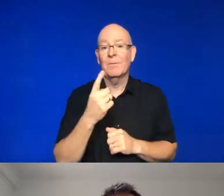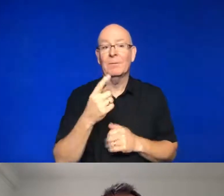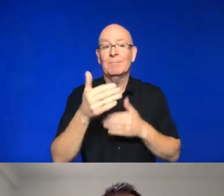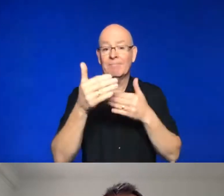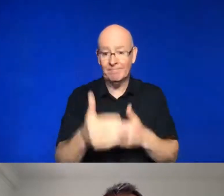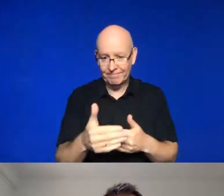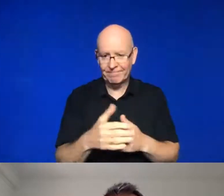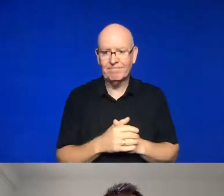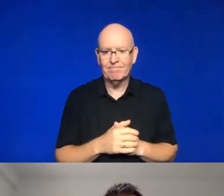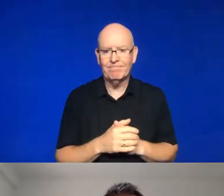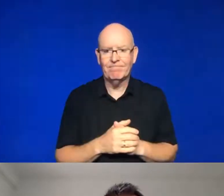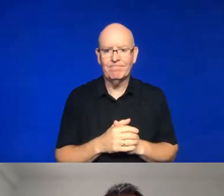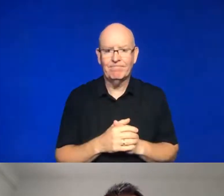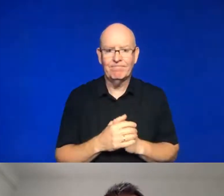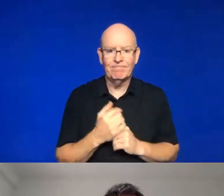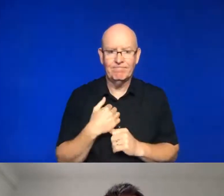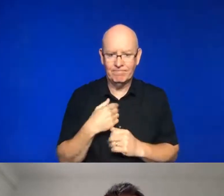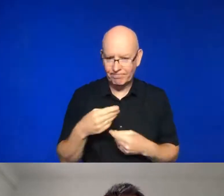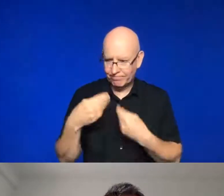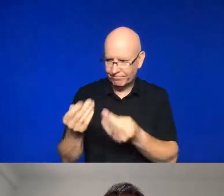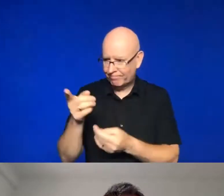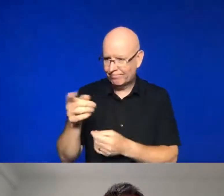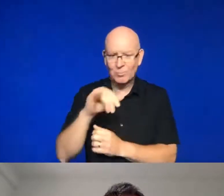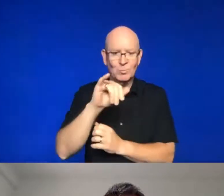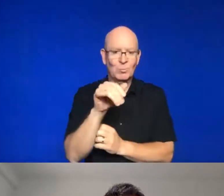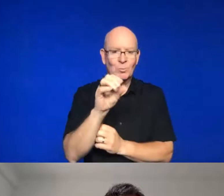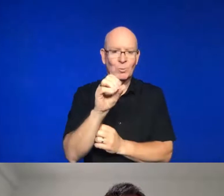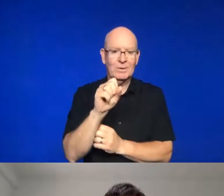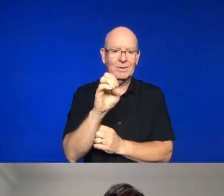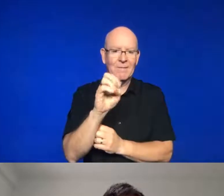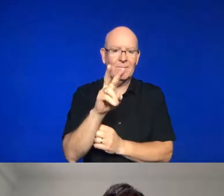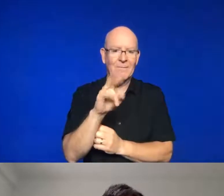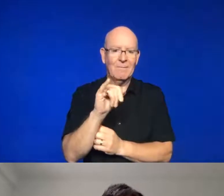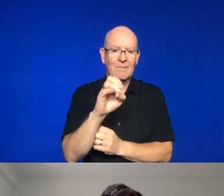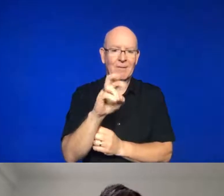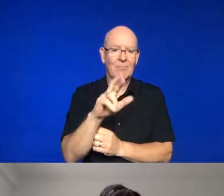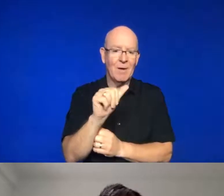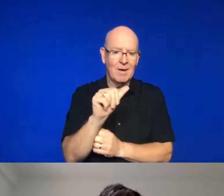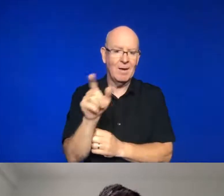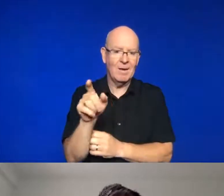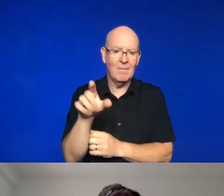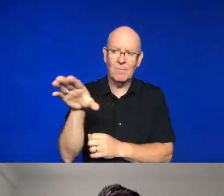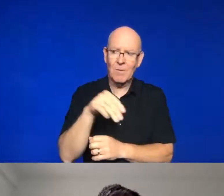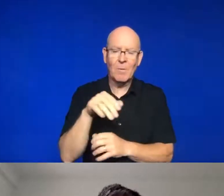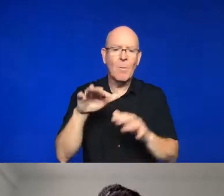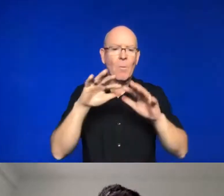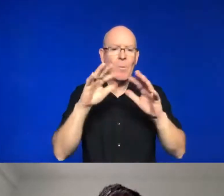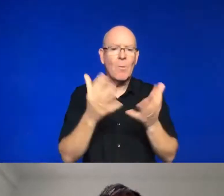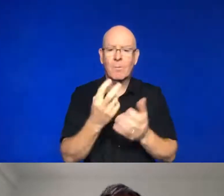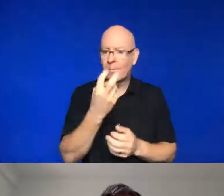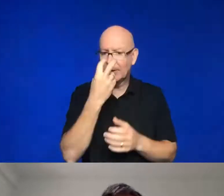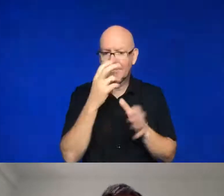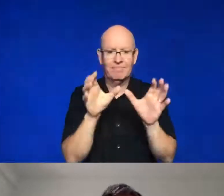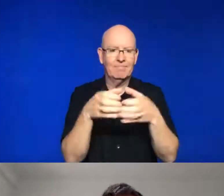to Jose Vieira from the World Blind Union to guide us through the session on the